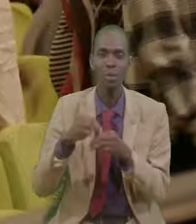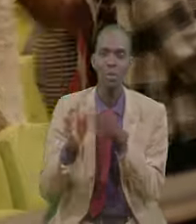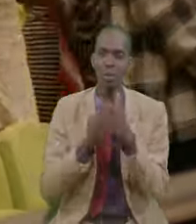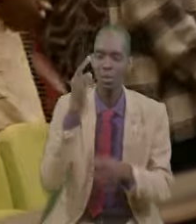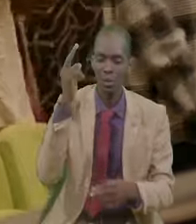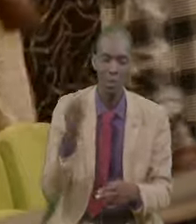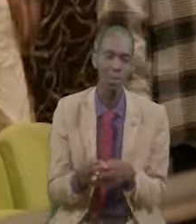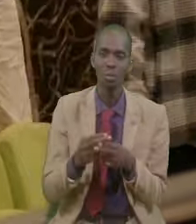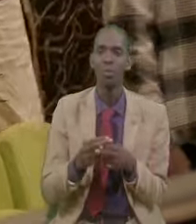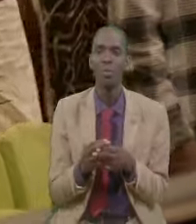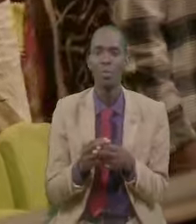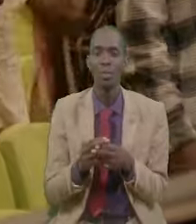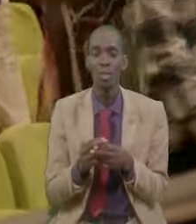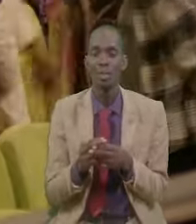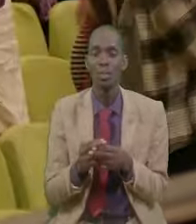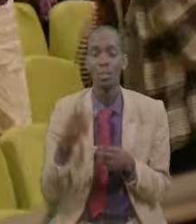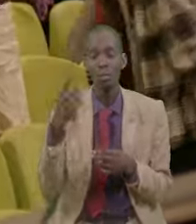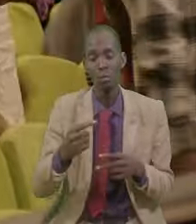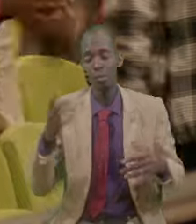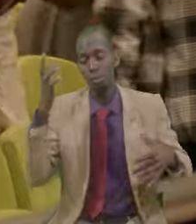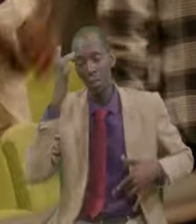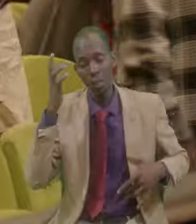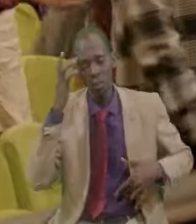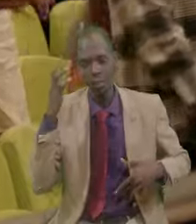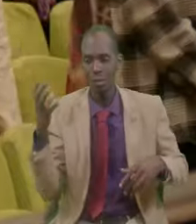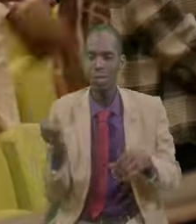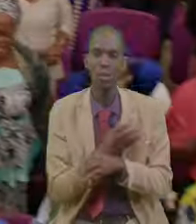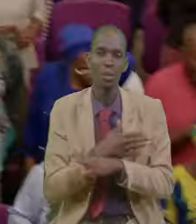destroyed. Infirmity gone,